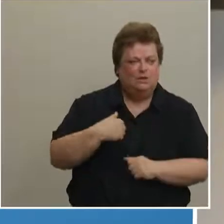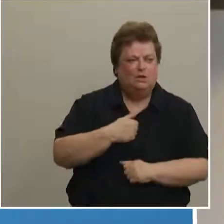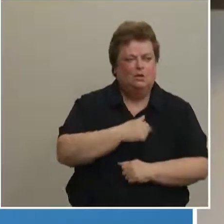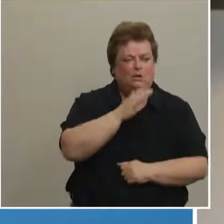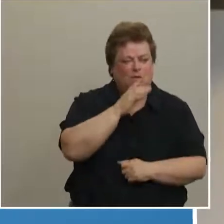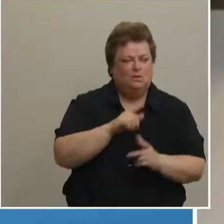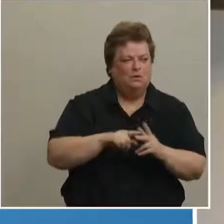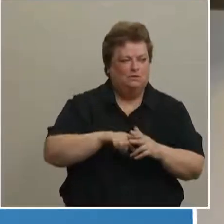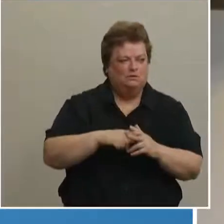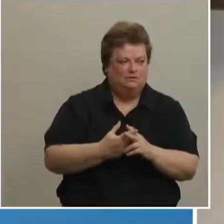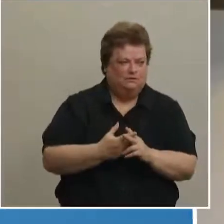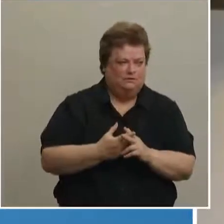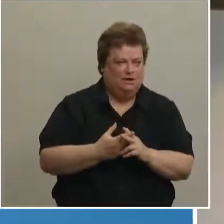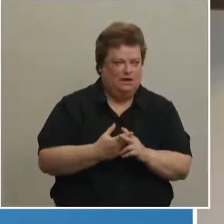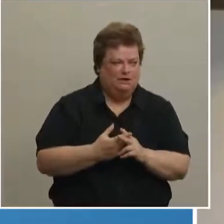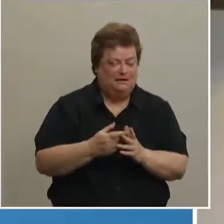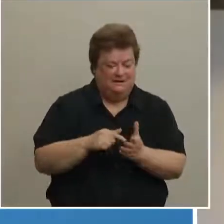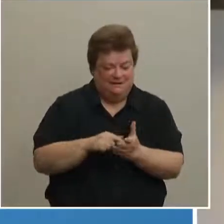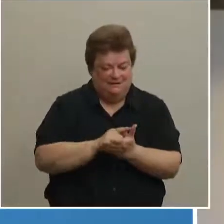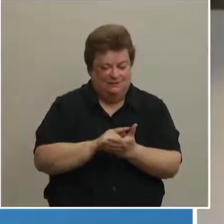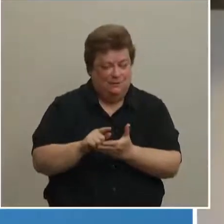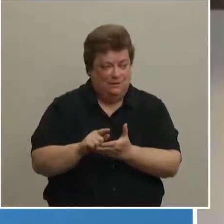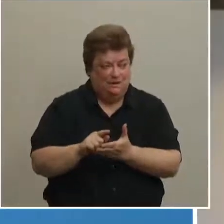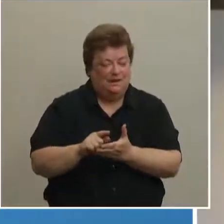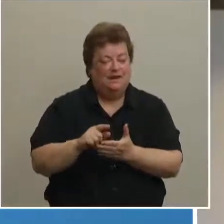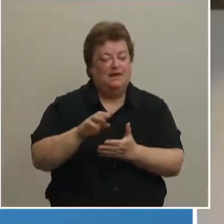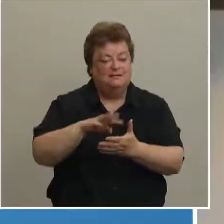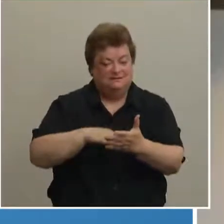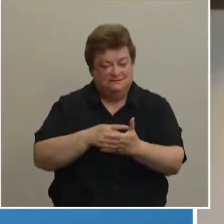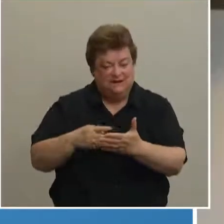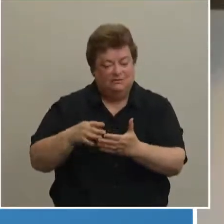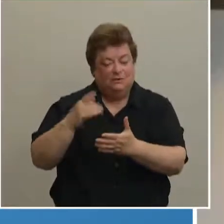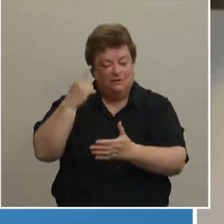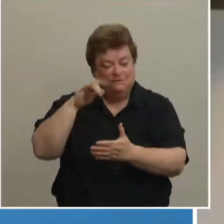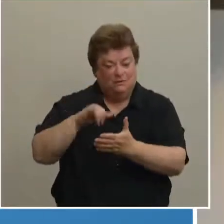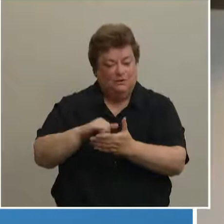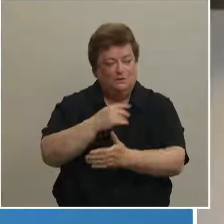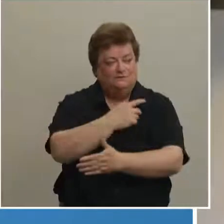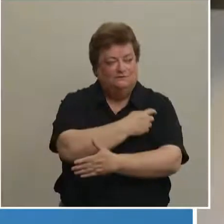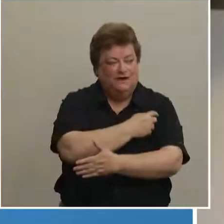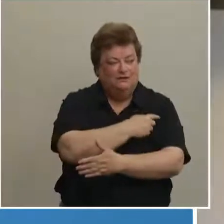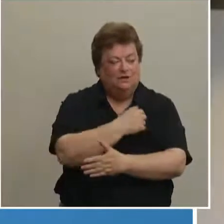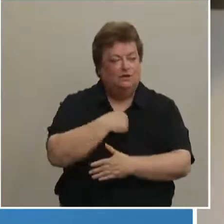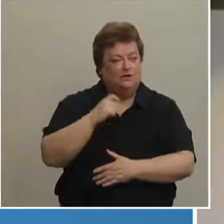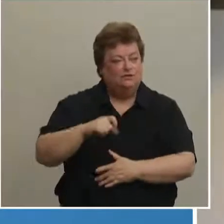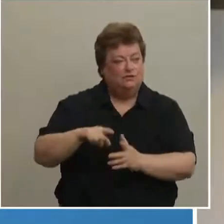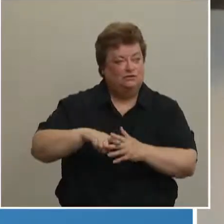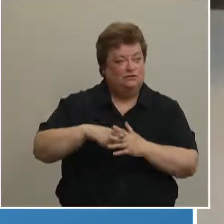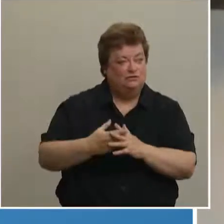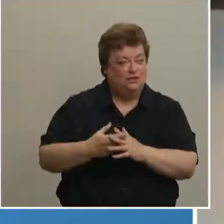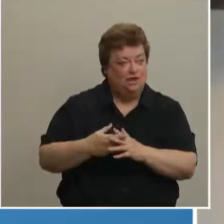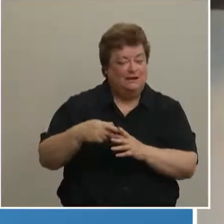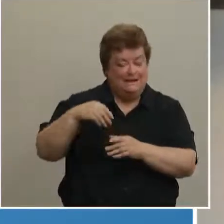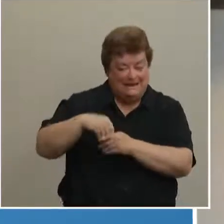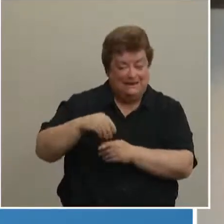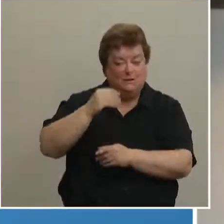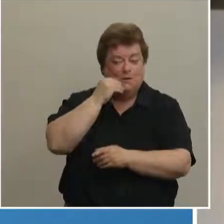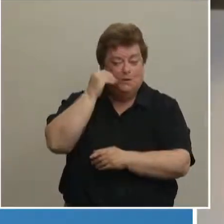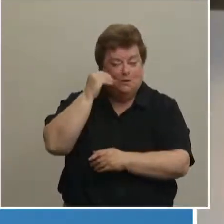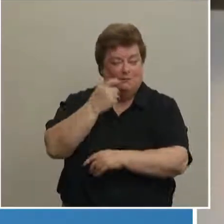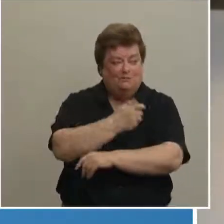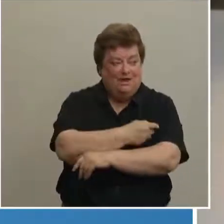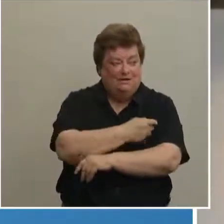making calls later this week and scheduling those vaccinations, and we should begin the first vaccine in the home